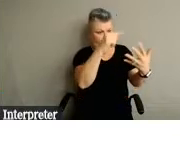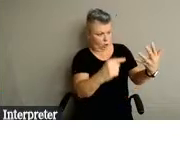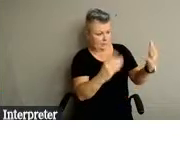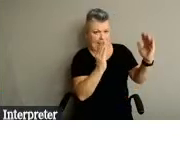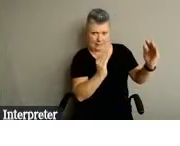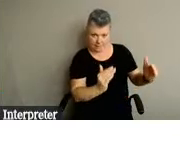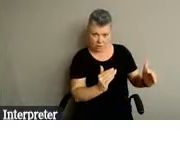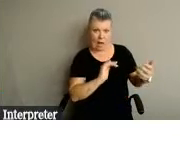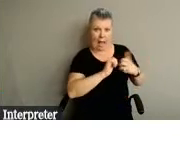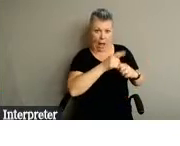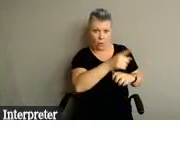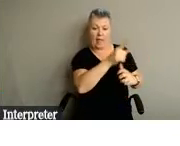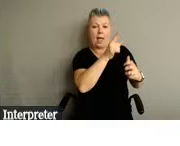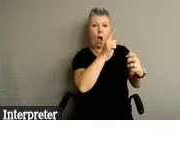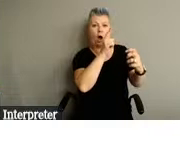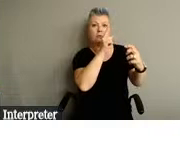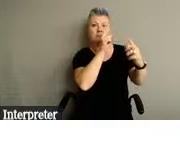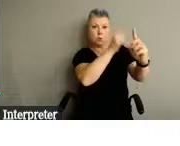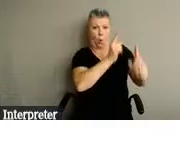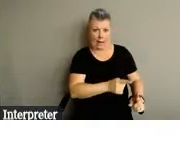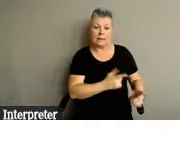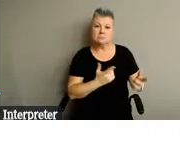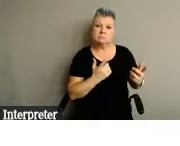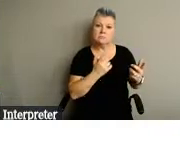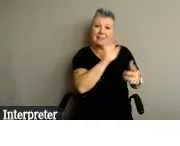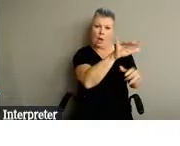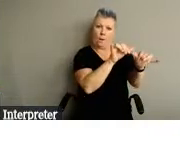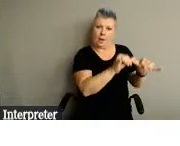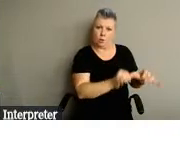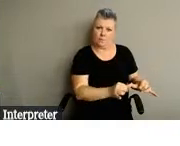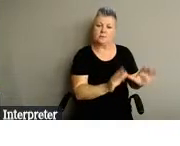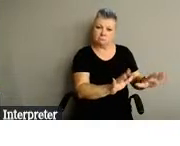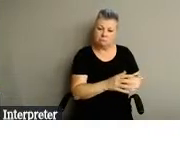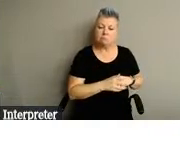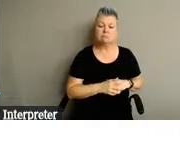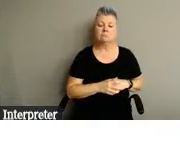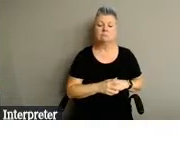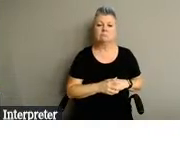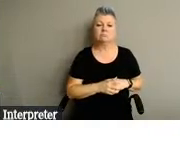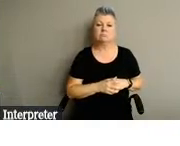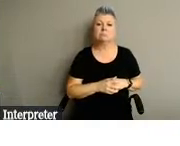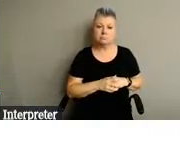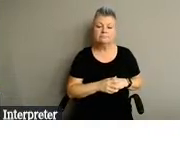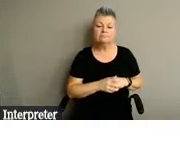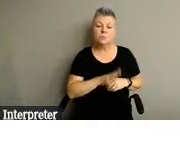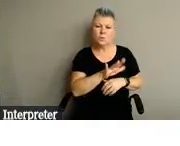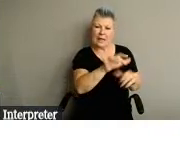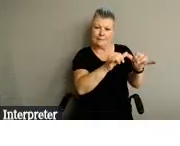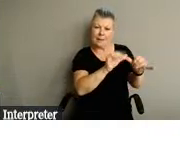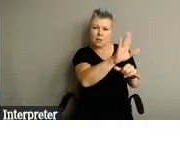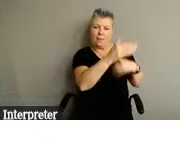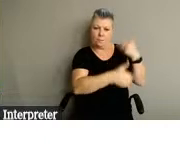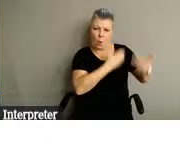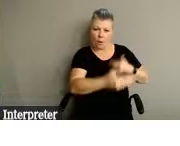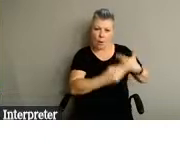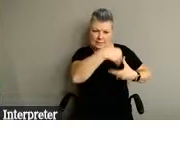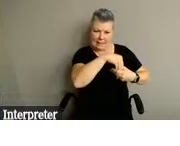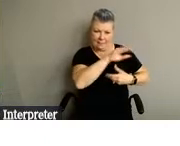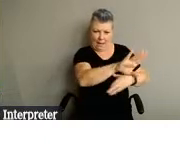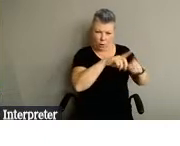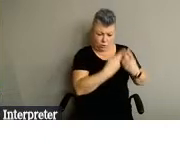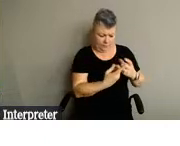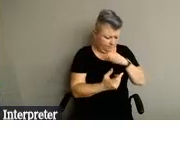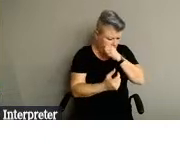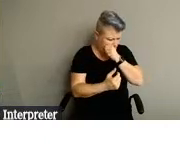indicator, how they have, measured their district. I don't want to say perform, but measure the progress within. Here are